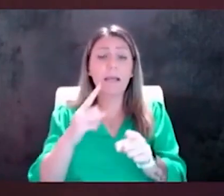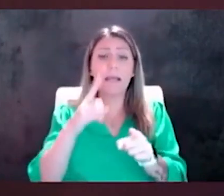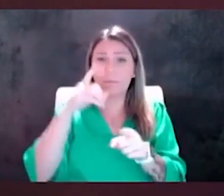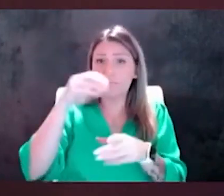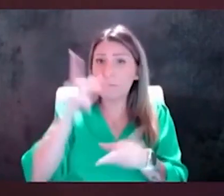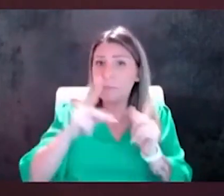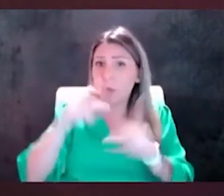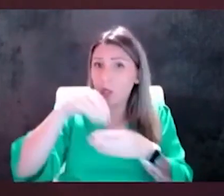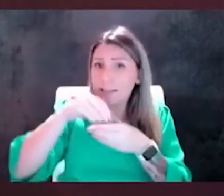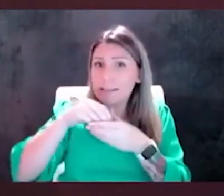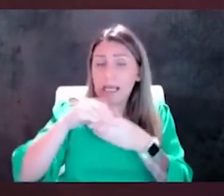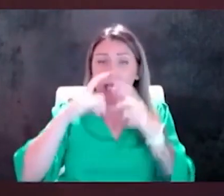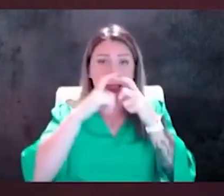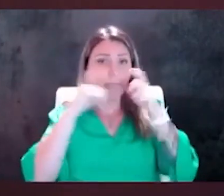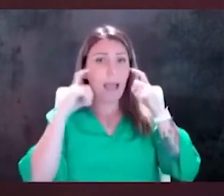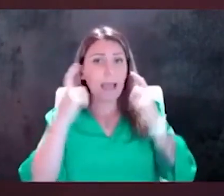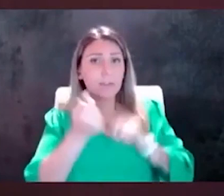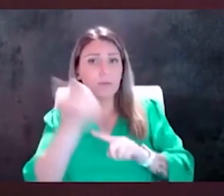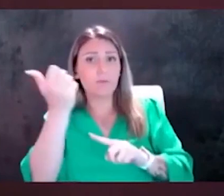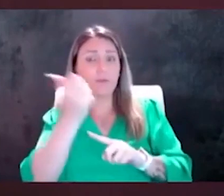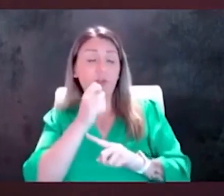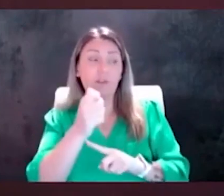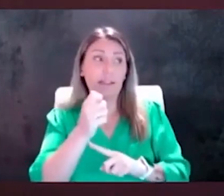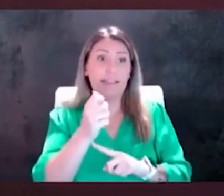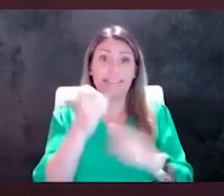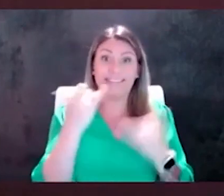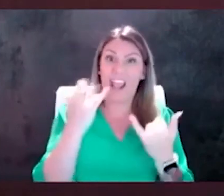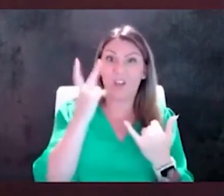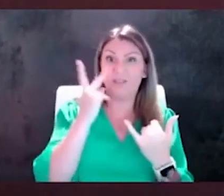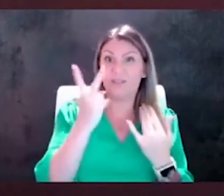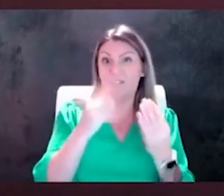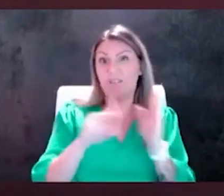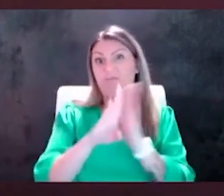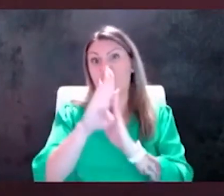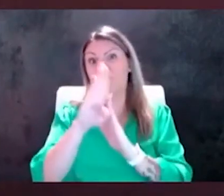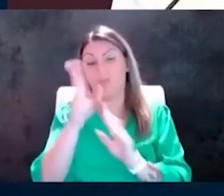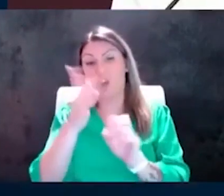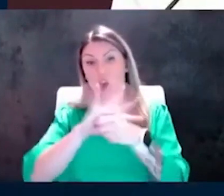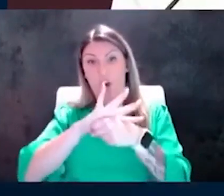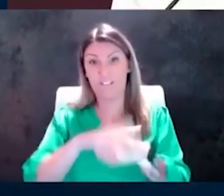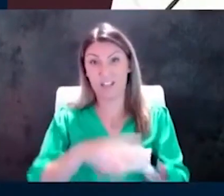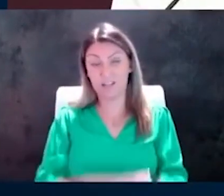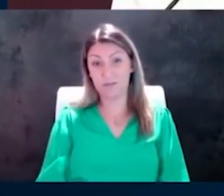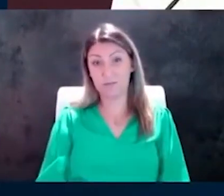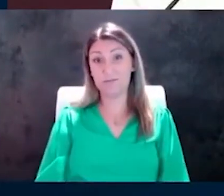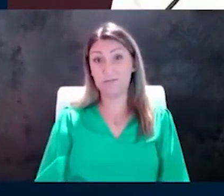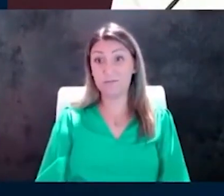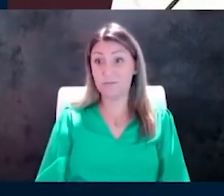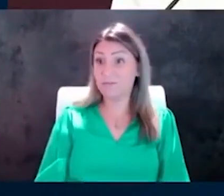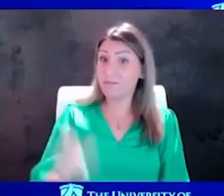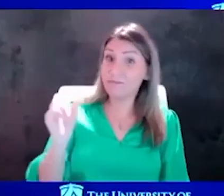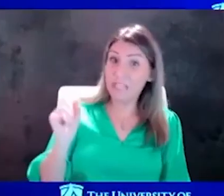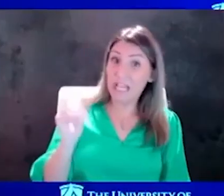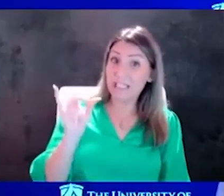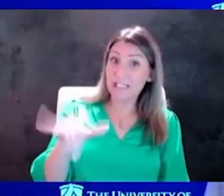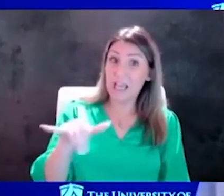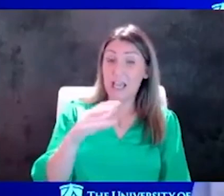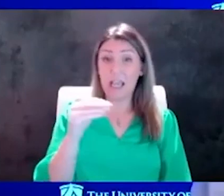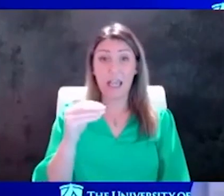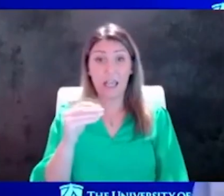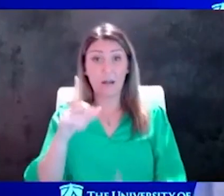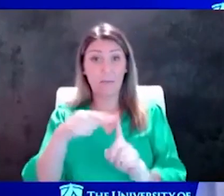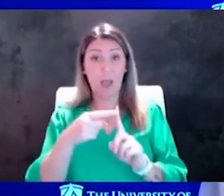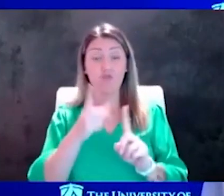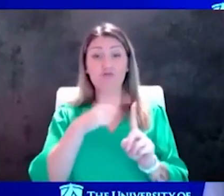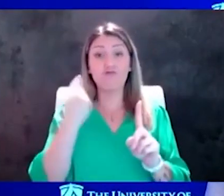seeing more COVID. And I think that's going to be the fear. Yeah, I mean, I think it is that, and I think it's about risk tolerance and